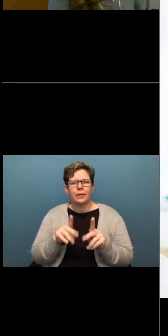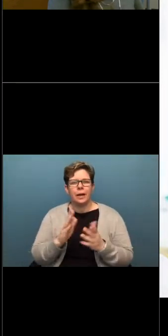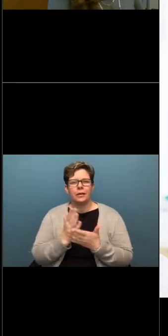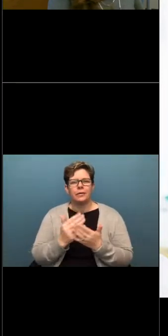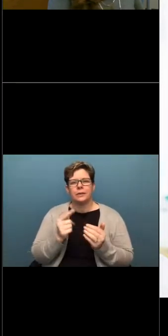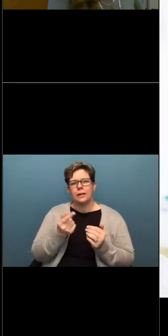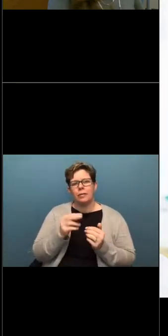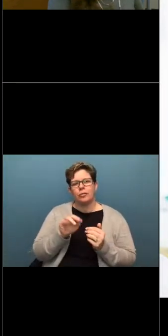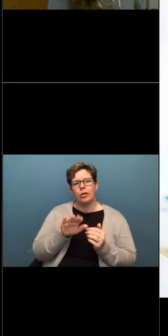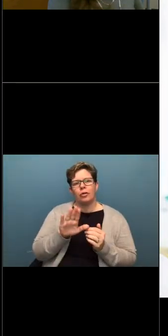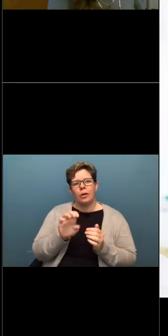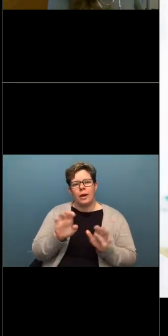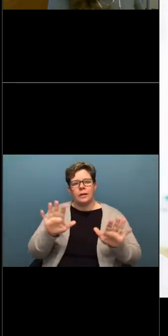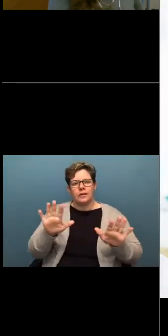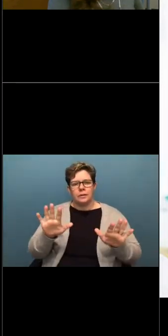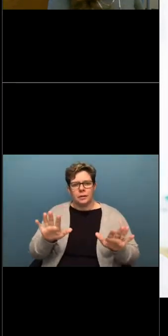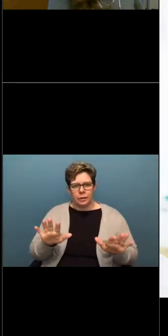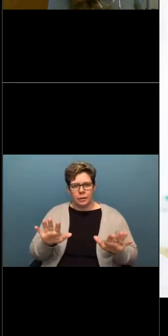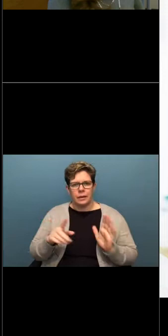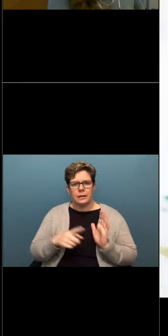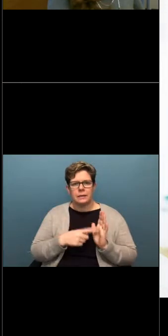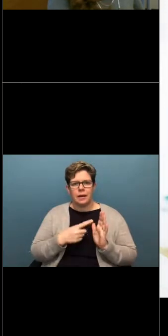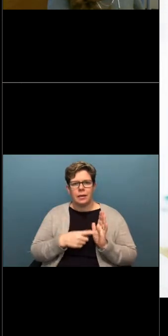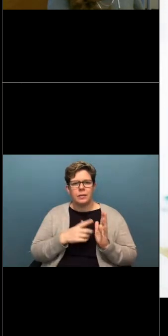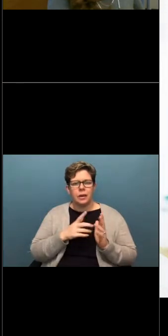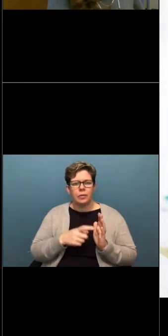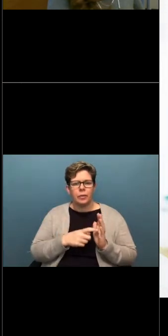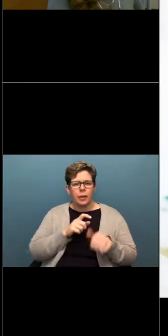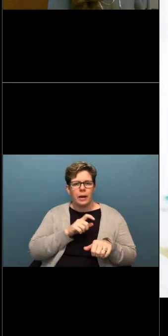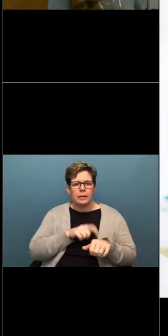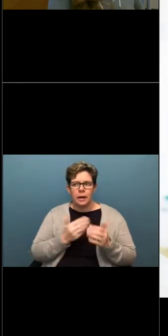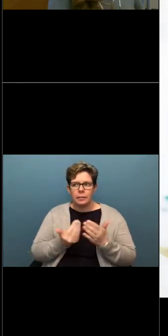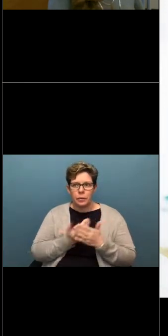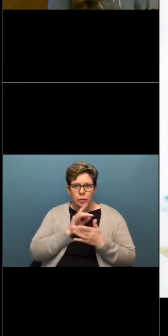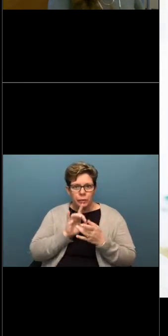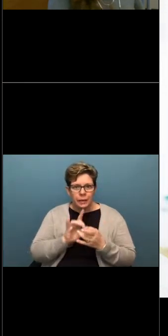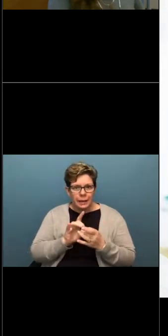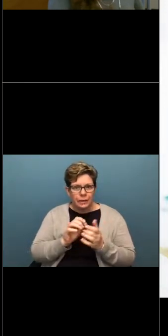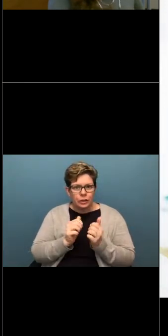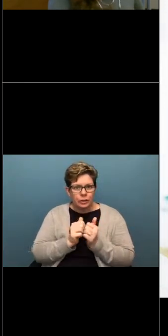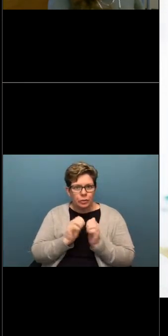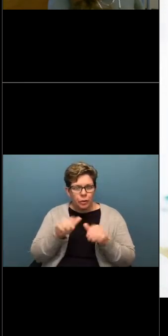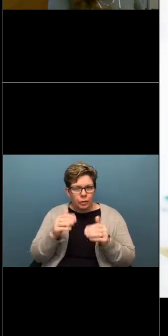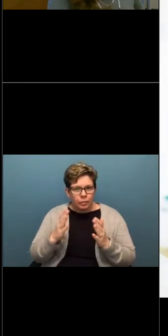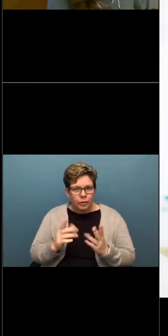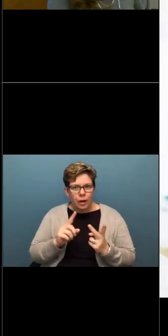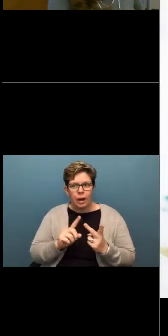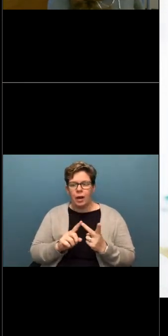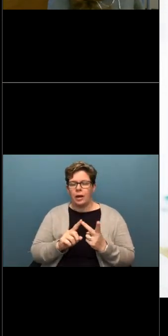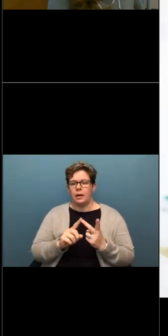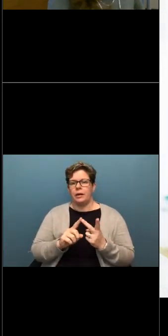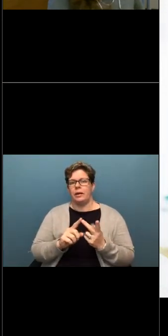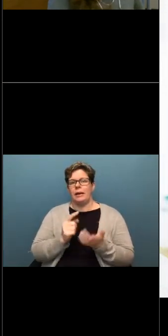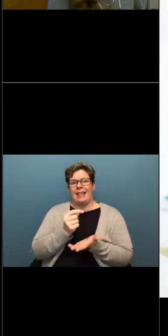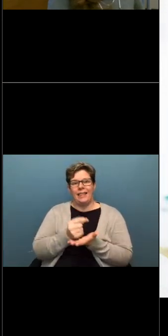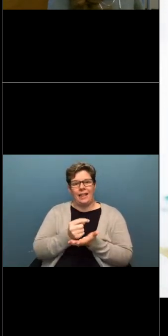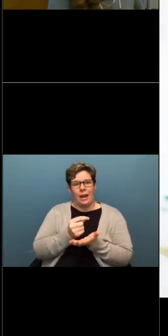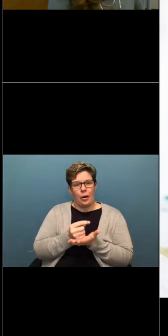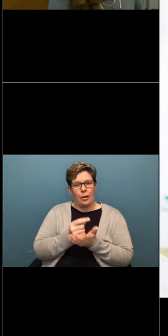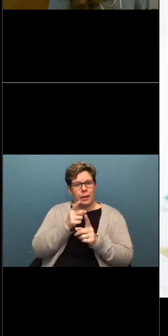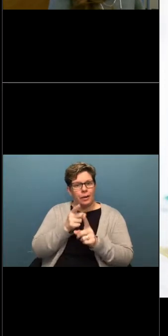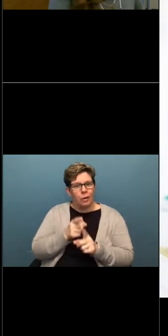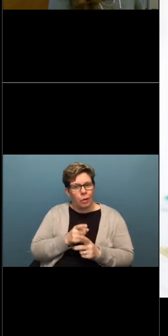a lot of time. It can take time to establish a new relationship. It can take time to establish therapy,